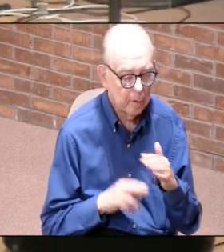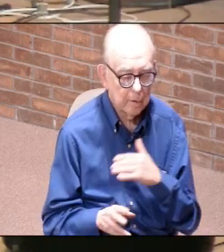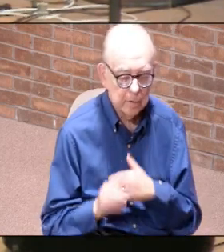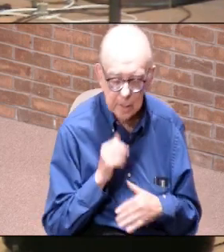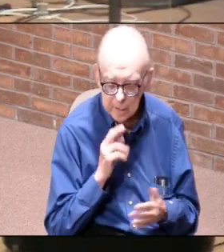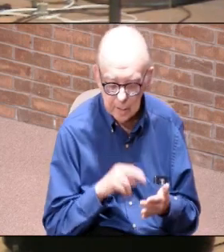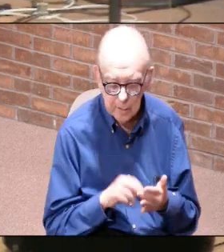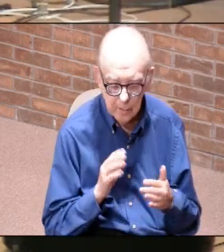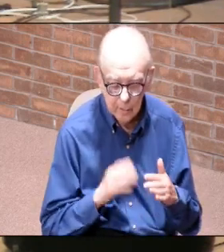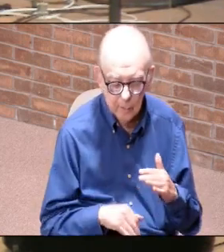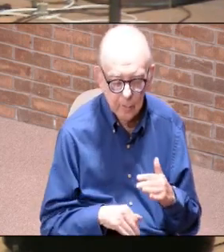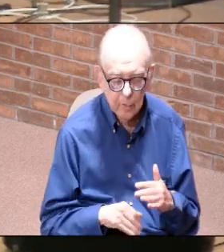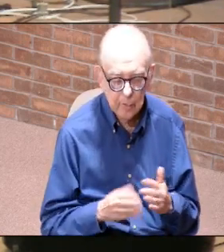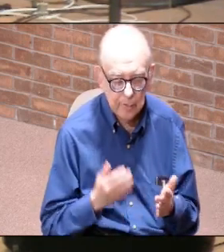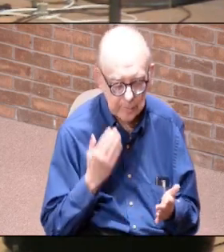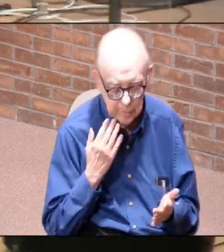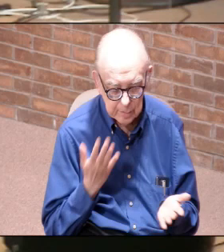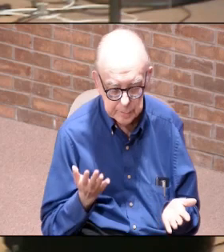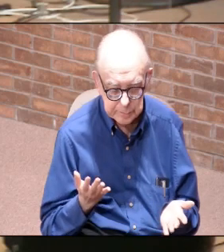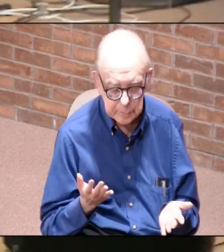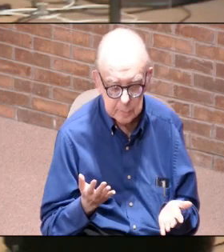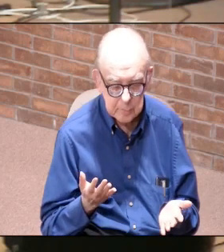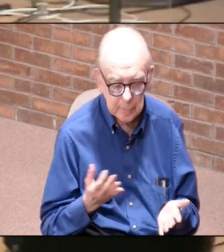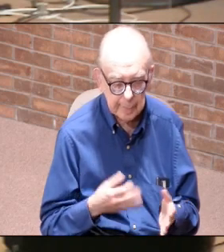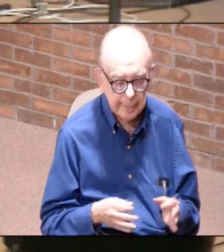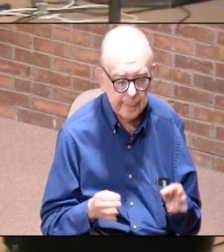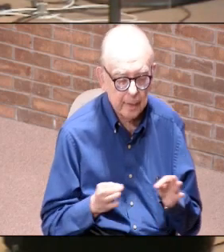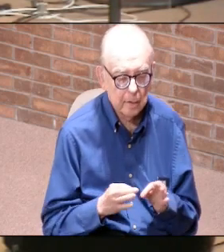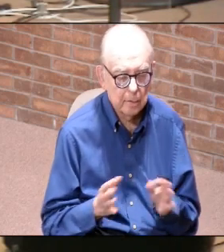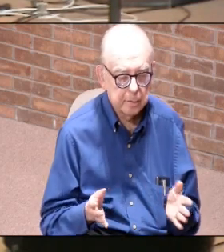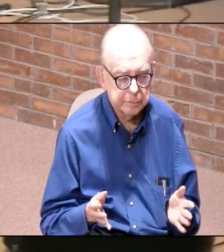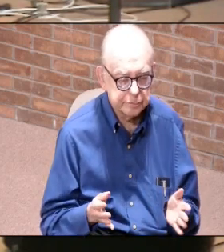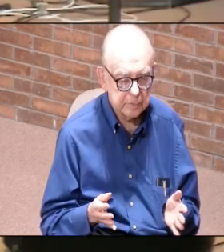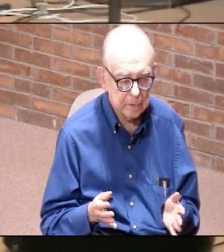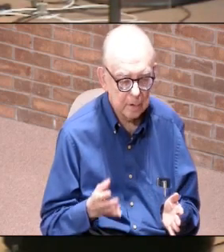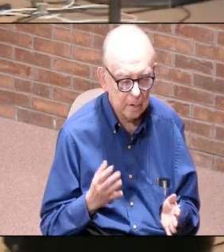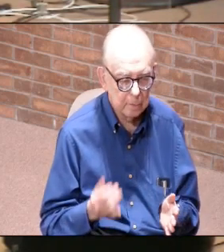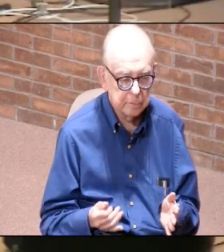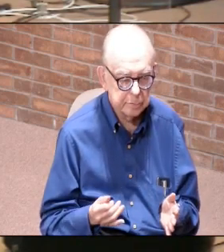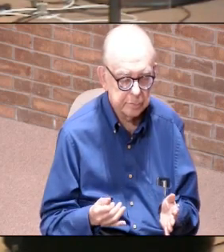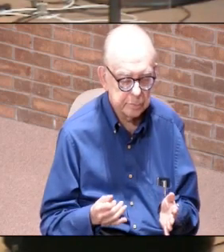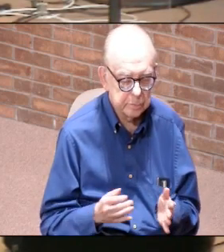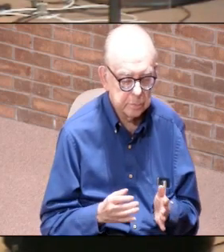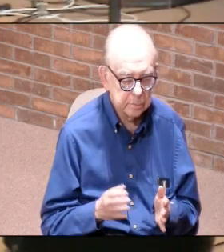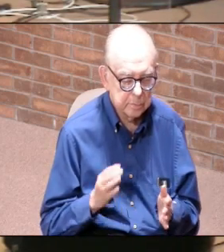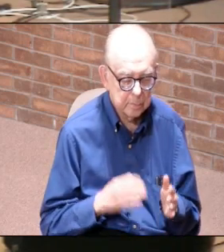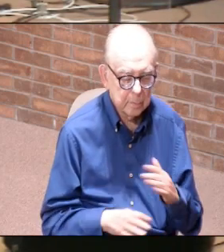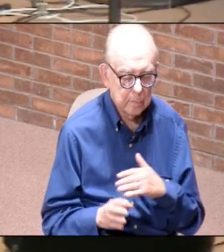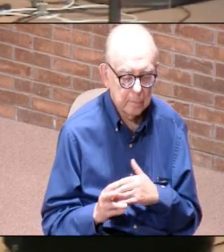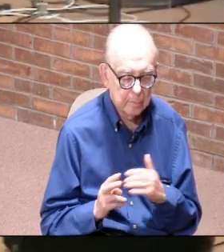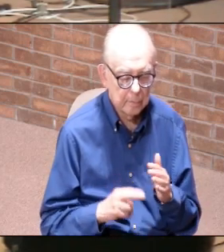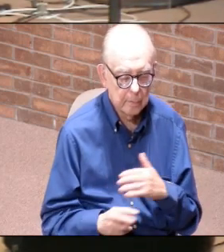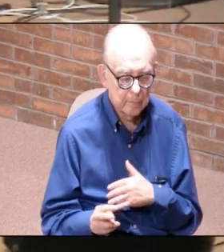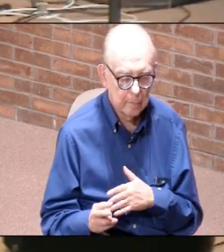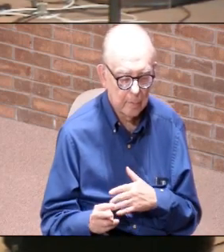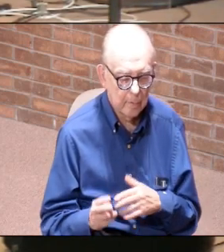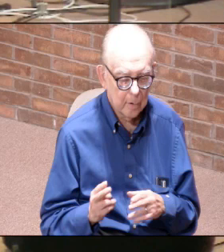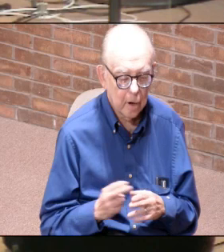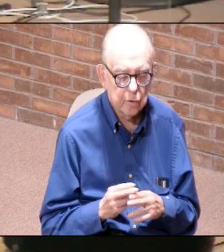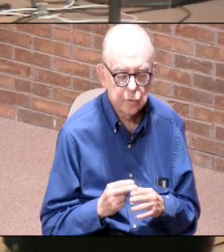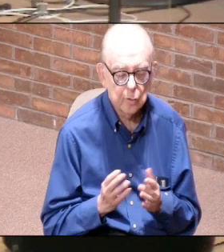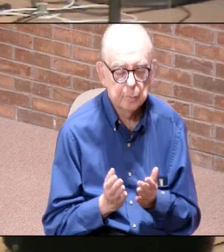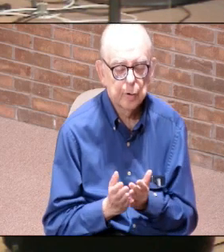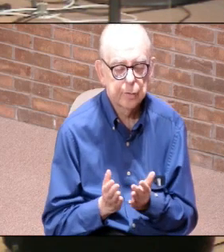mean that it's less than that important than anything. It's a minor prophet because the minor prophets are short